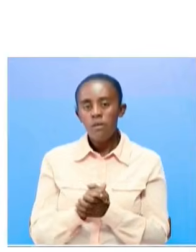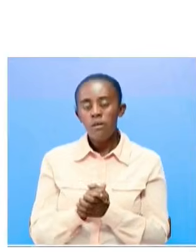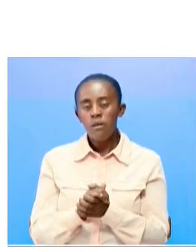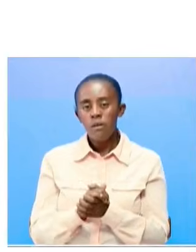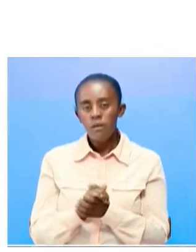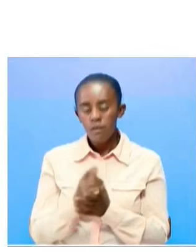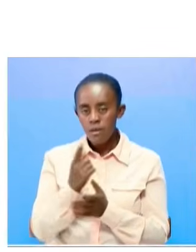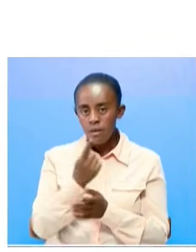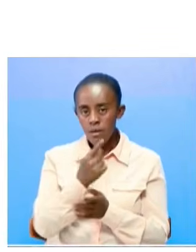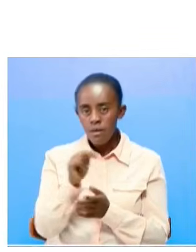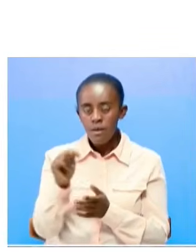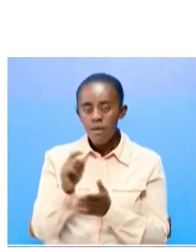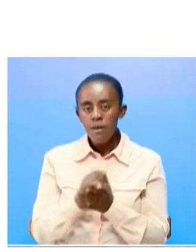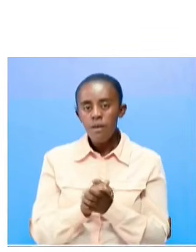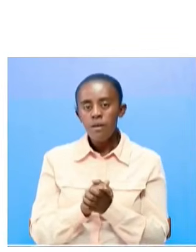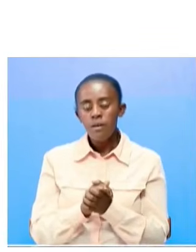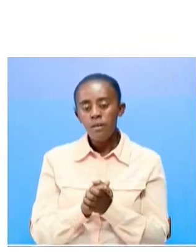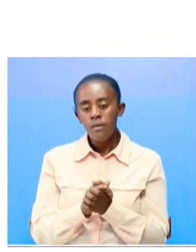the